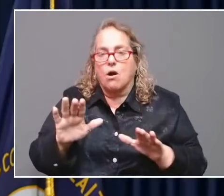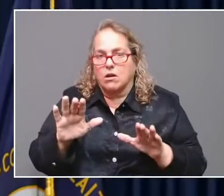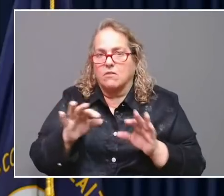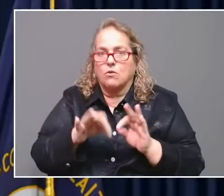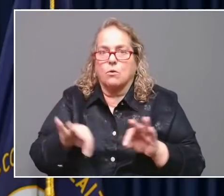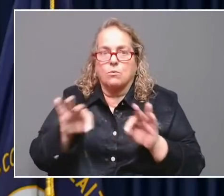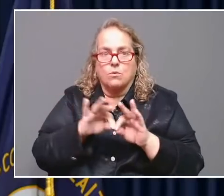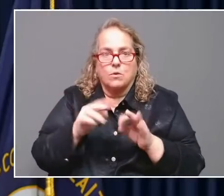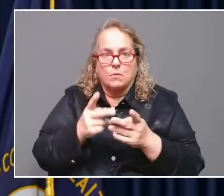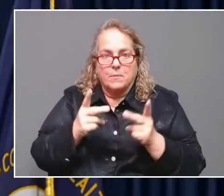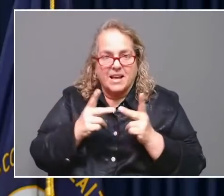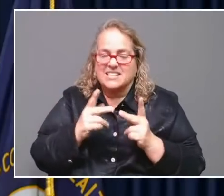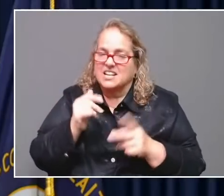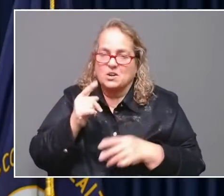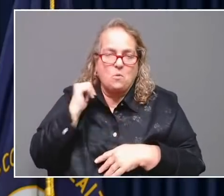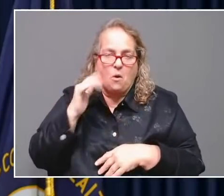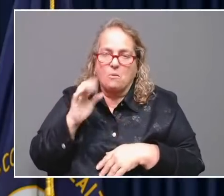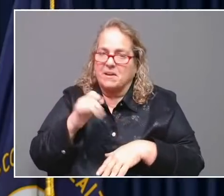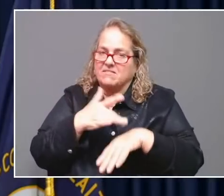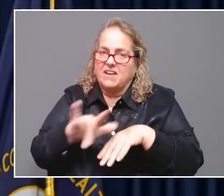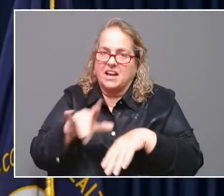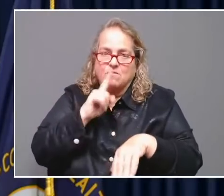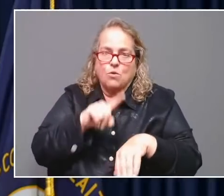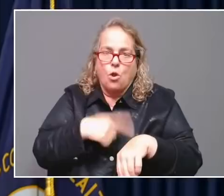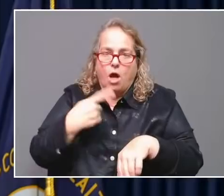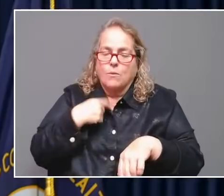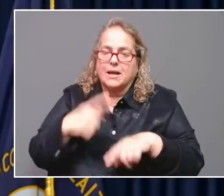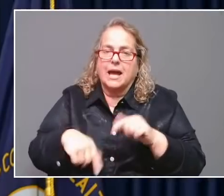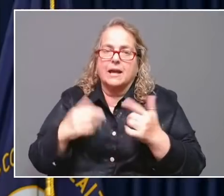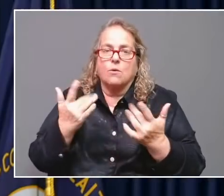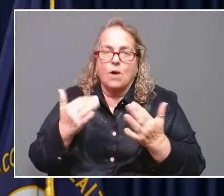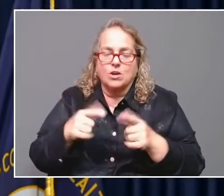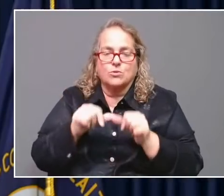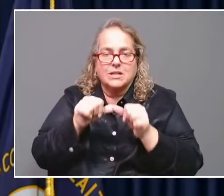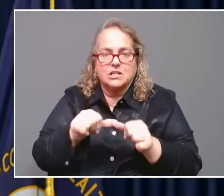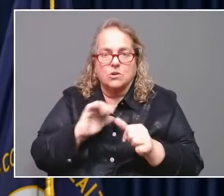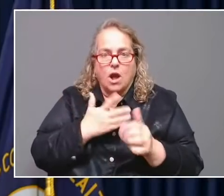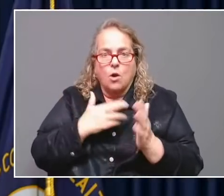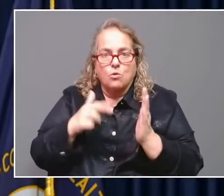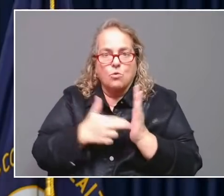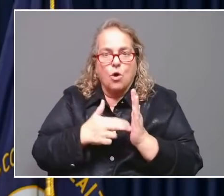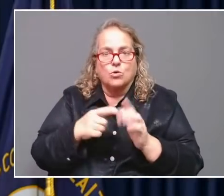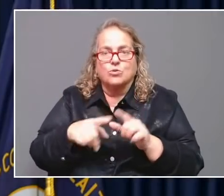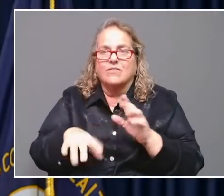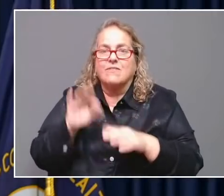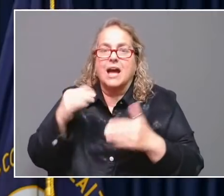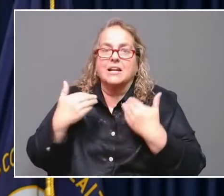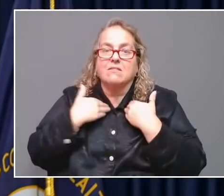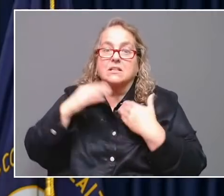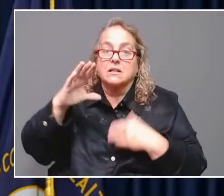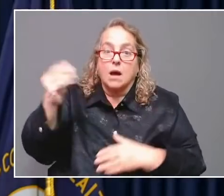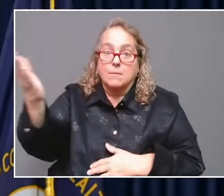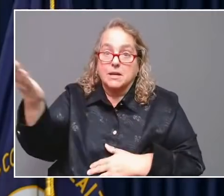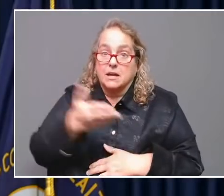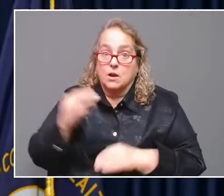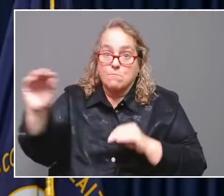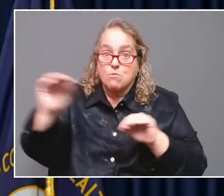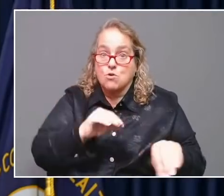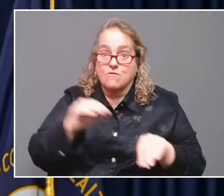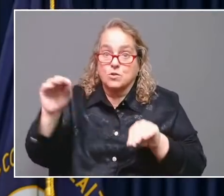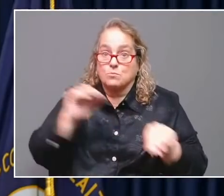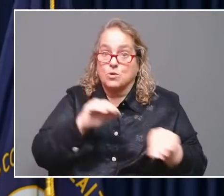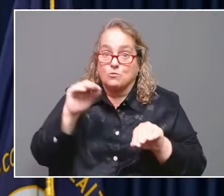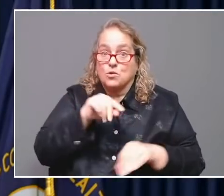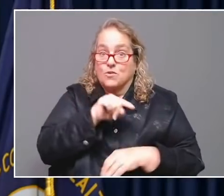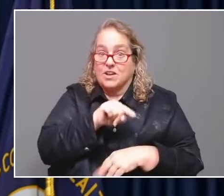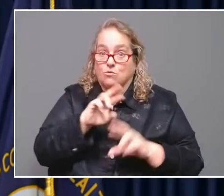can't wait to continue our role by finding a company to locate here. But we